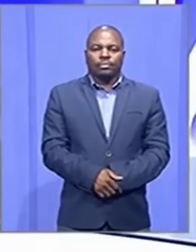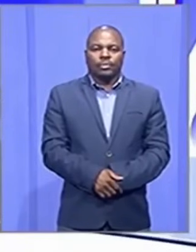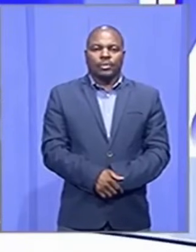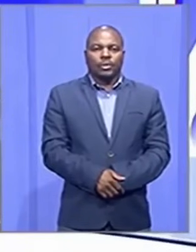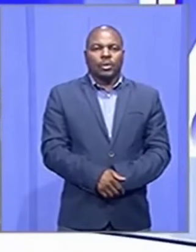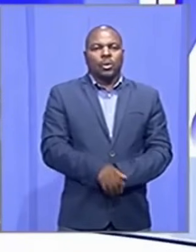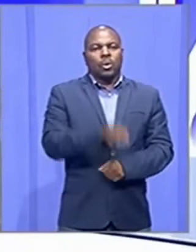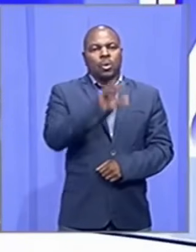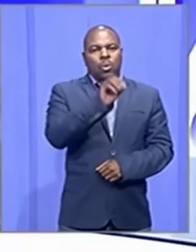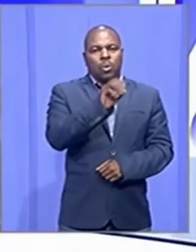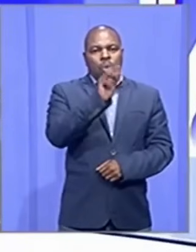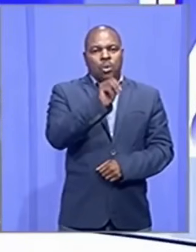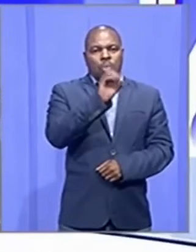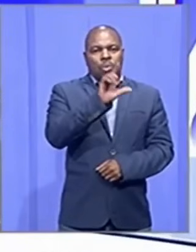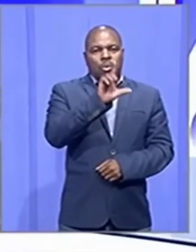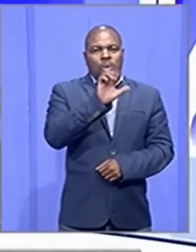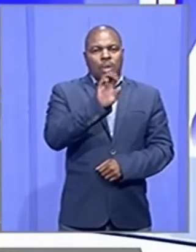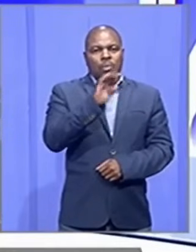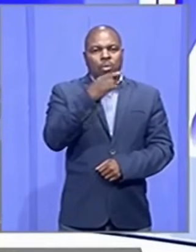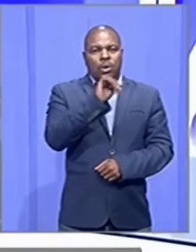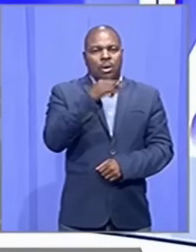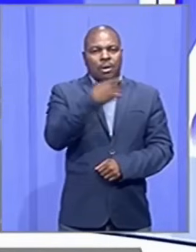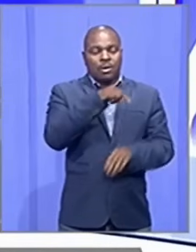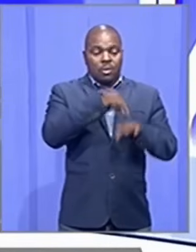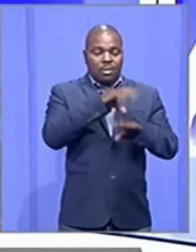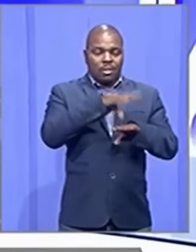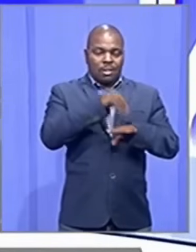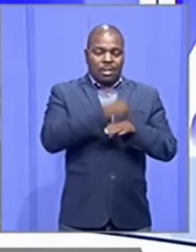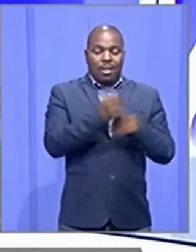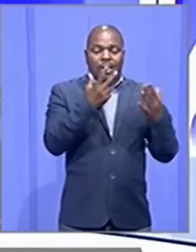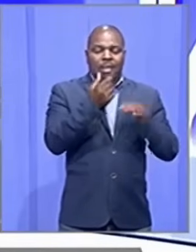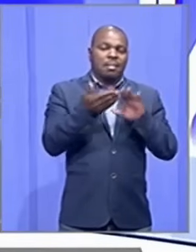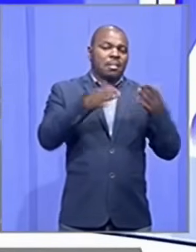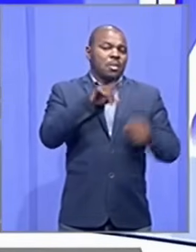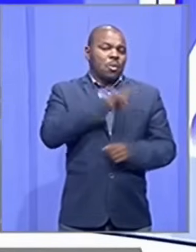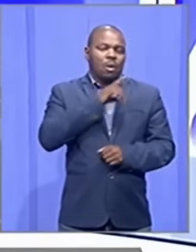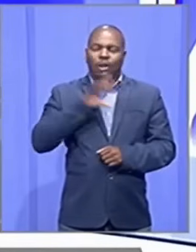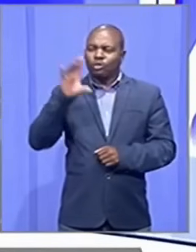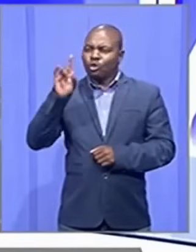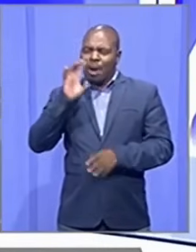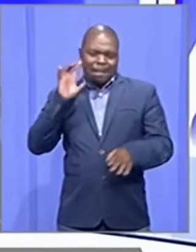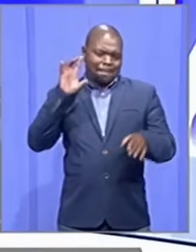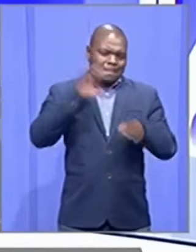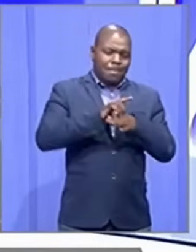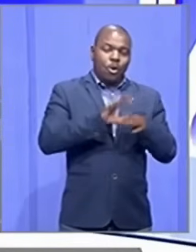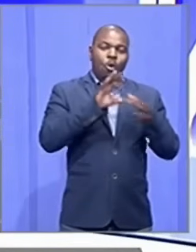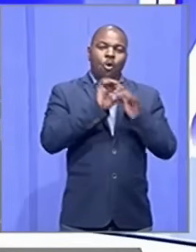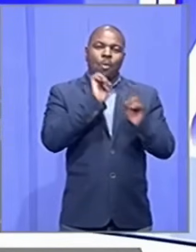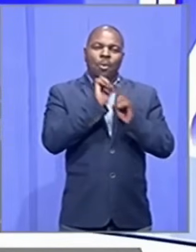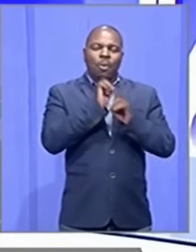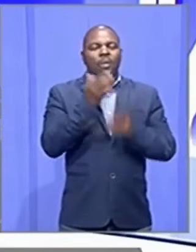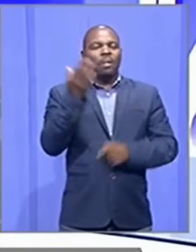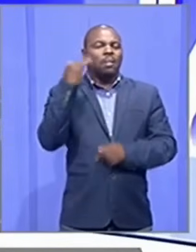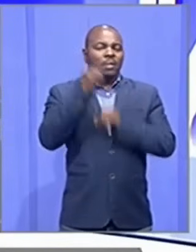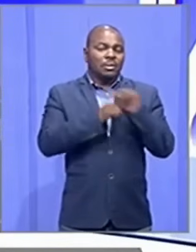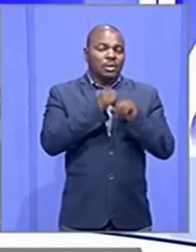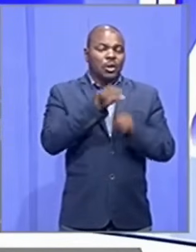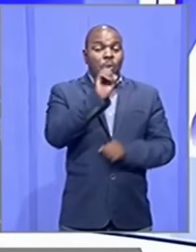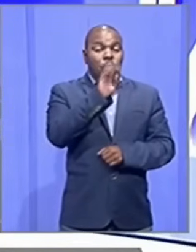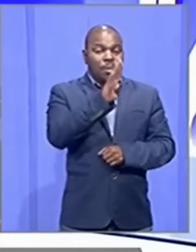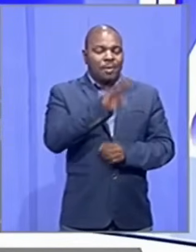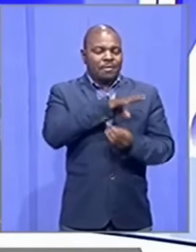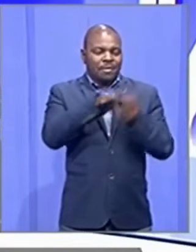Balelapa la Uboleboge Mosime ya dilemo di robedi ya ileng a hlokahala ka morao ha rolwa ke Pitbull a le habo Bloemfontein ka Pudungwana ngwahola ba